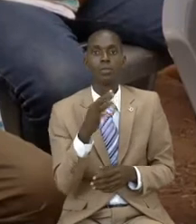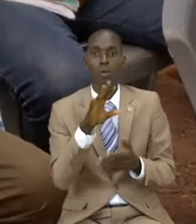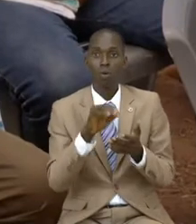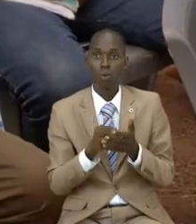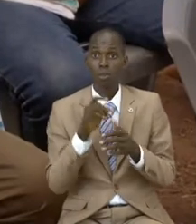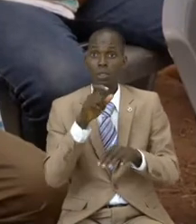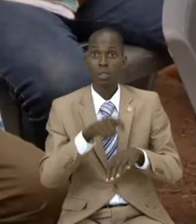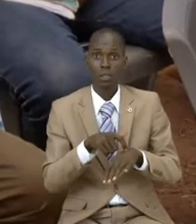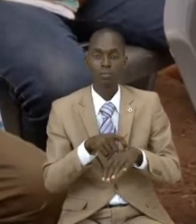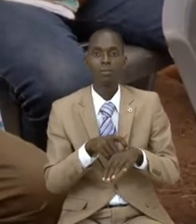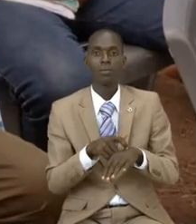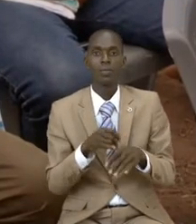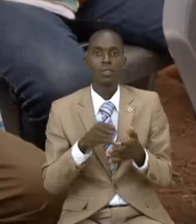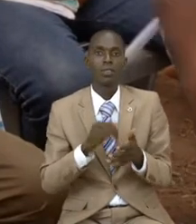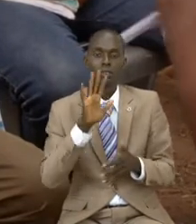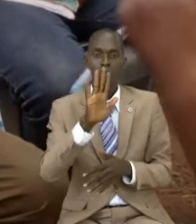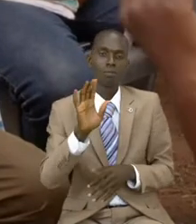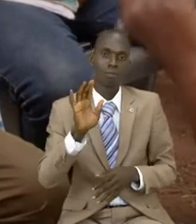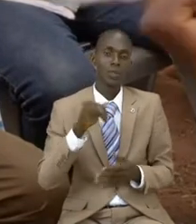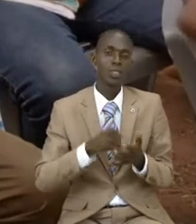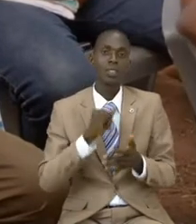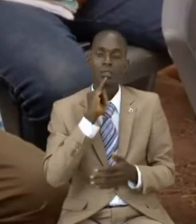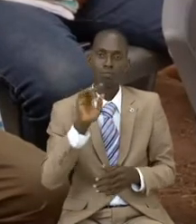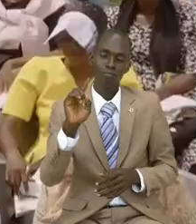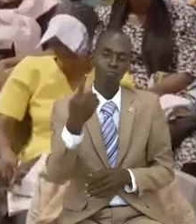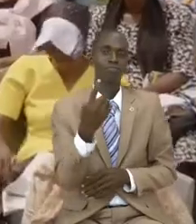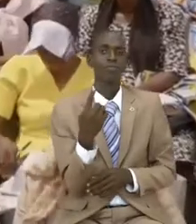you himself of what happened to him.